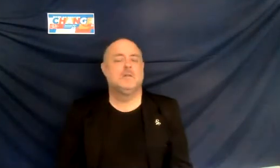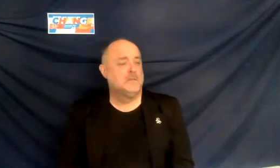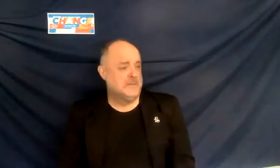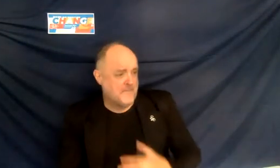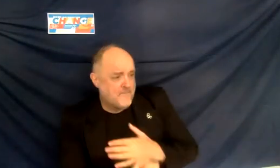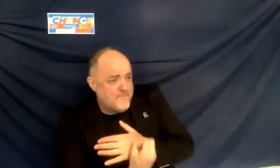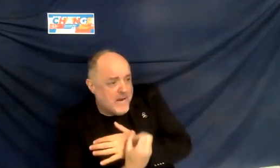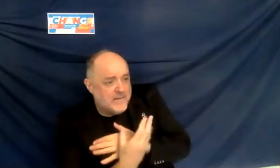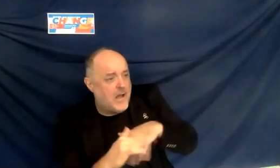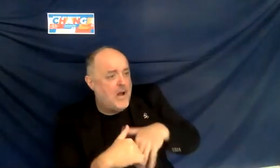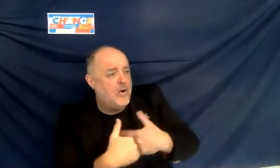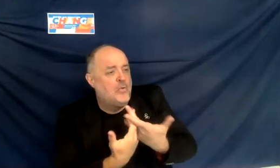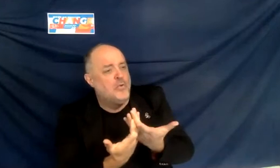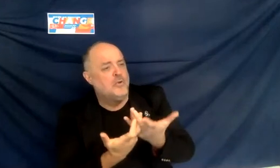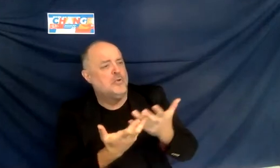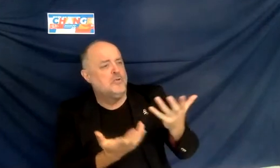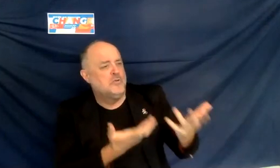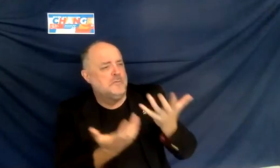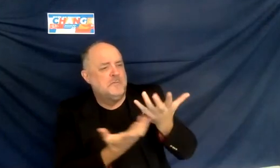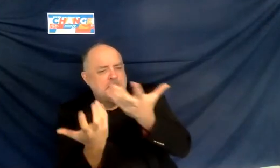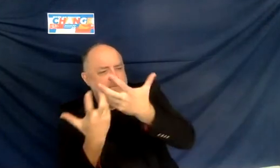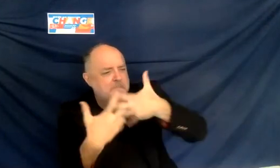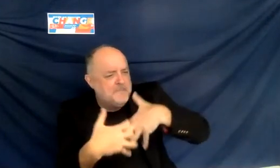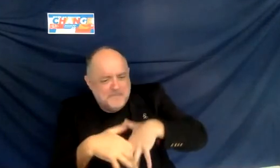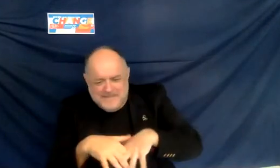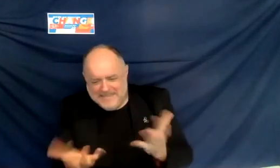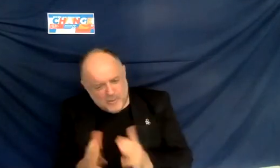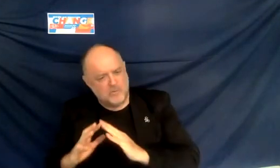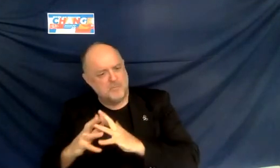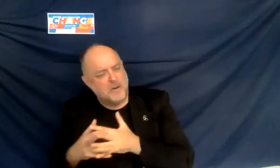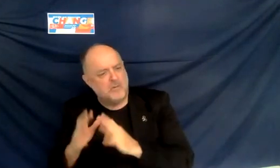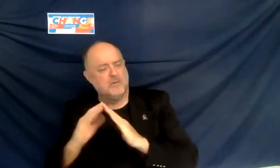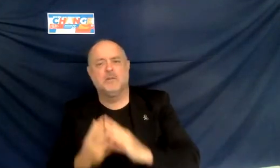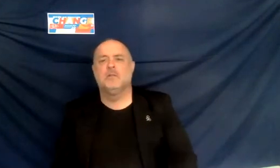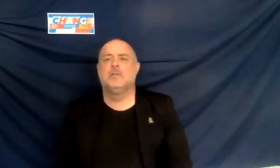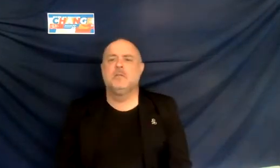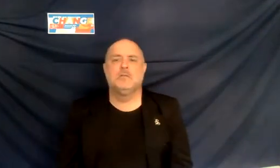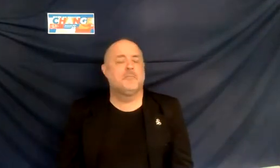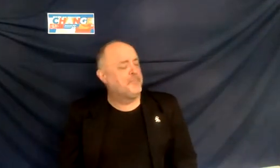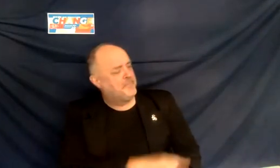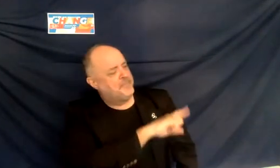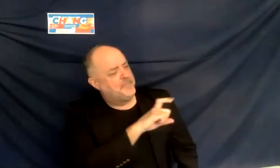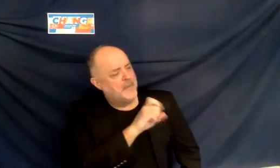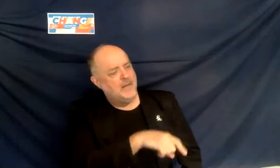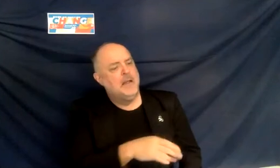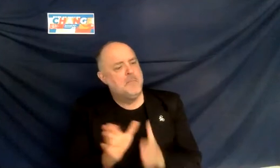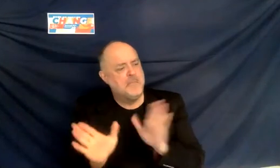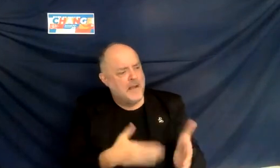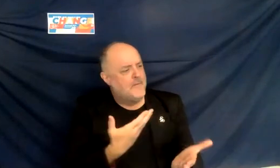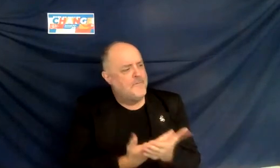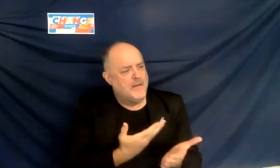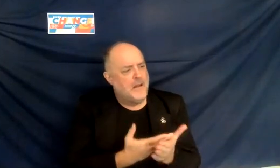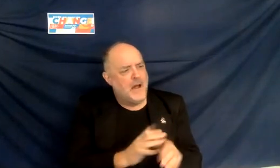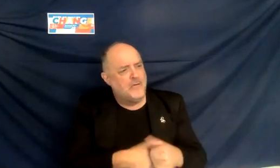get more of this brought to our cities. Right. So the question's around planning, funding, and bringing these